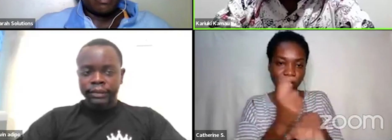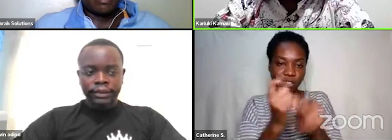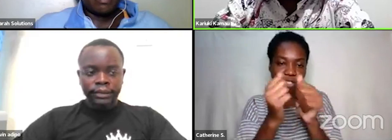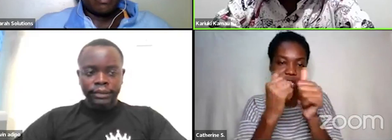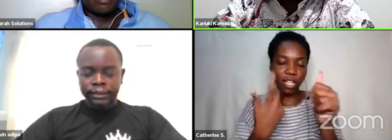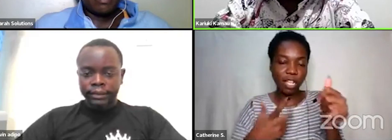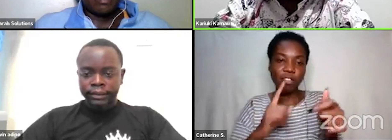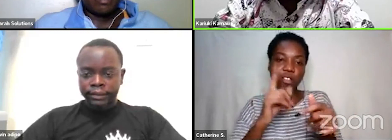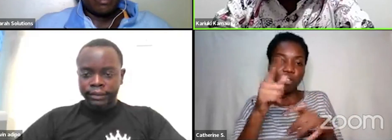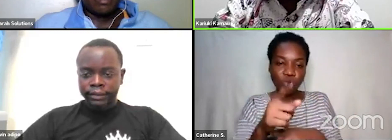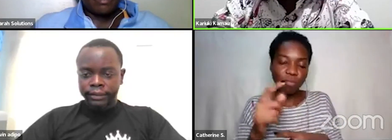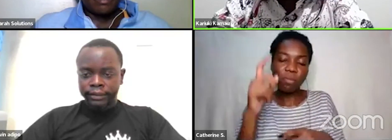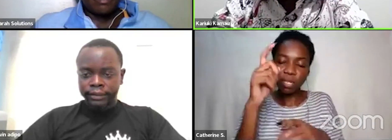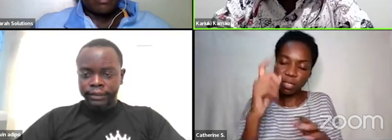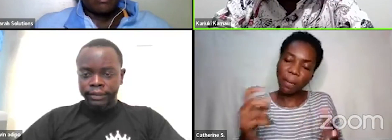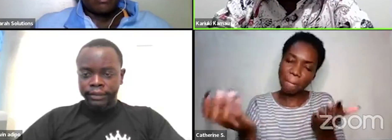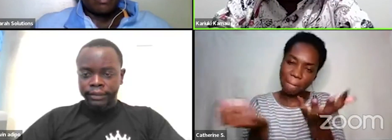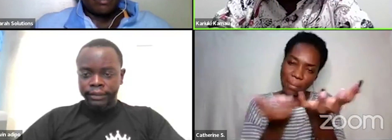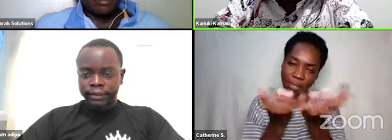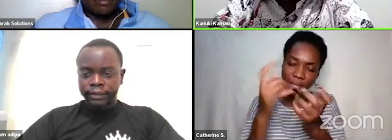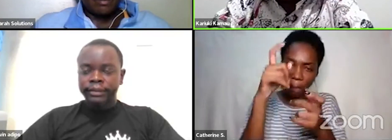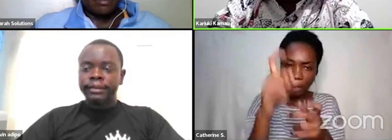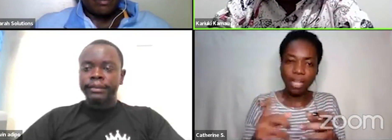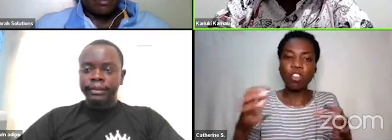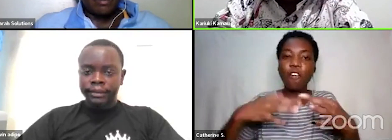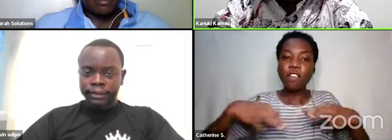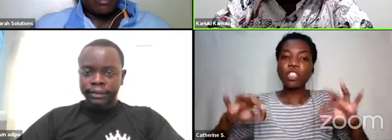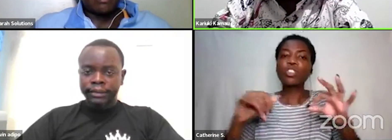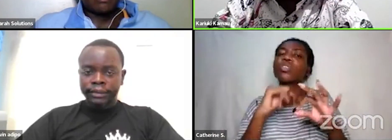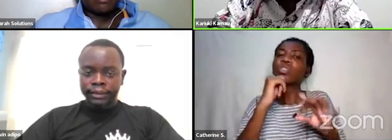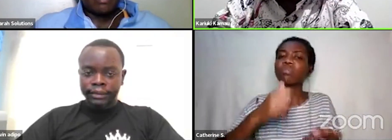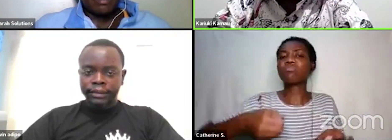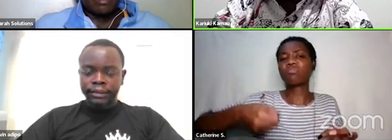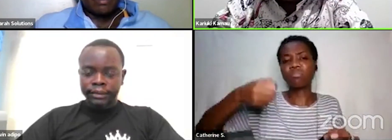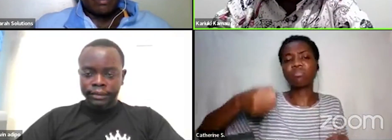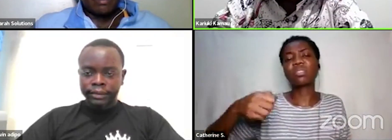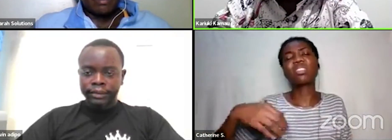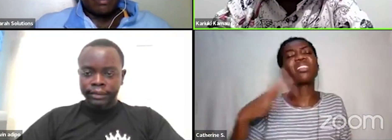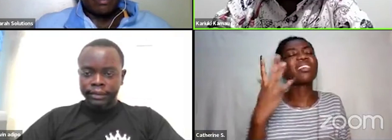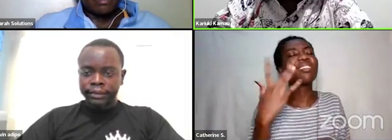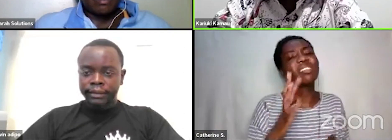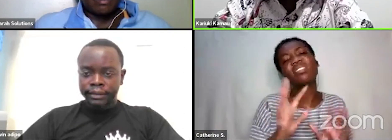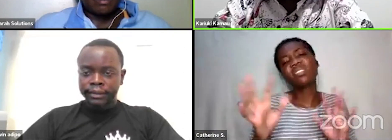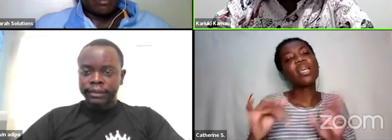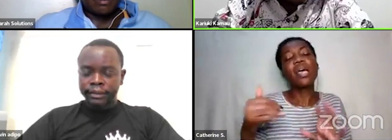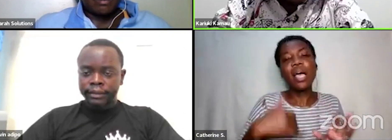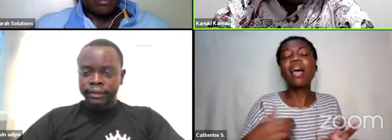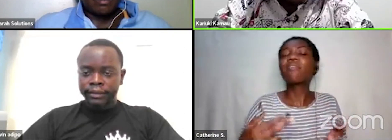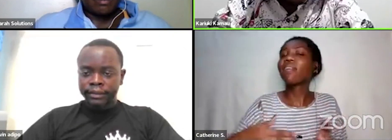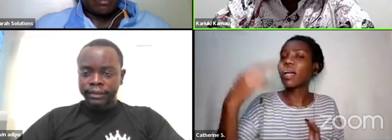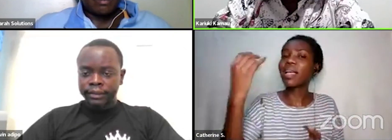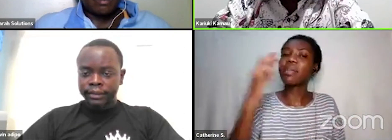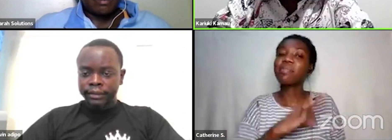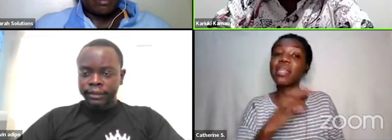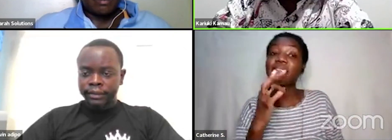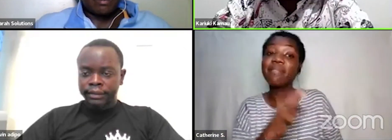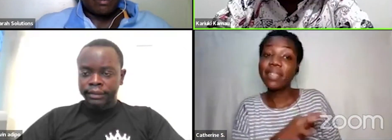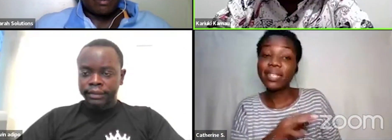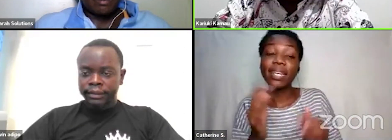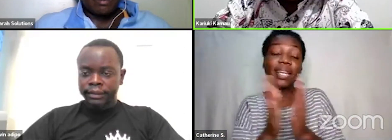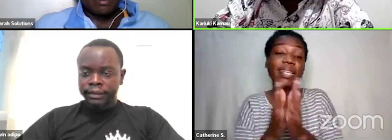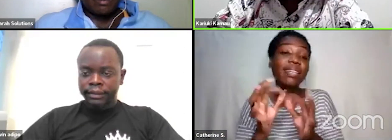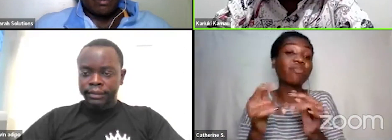put your business formal. Don't do briefcase business. It have a higher benefit. When you are starting, you might